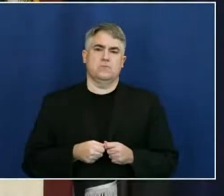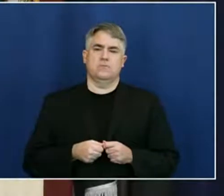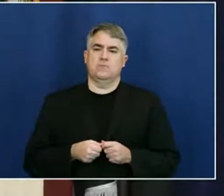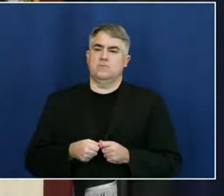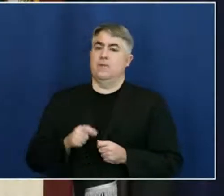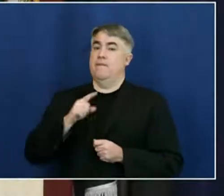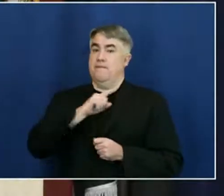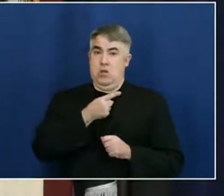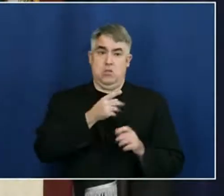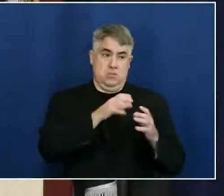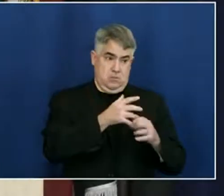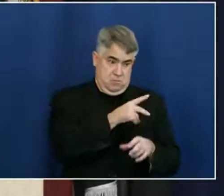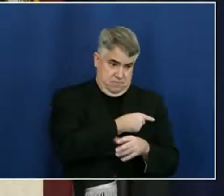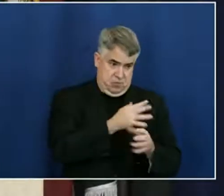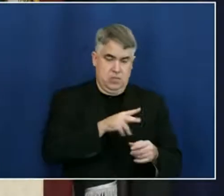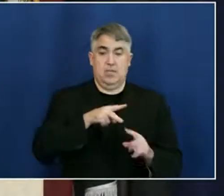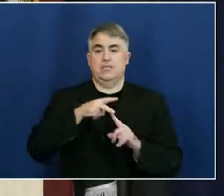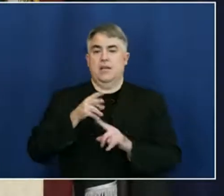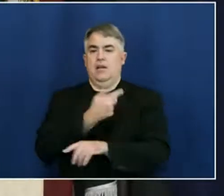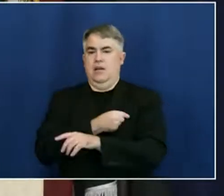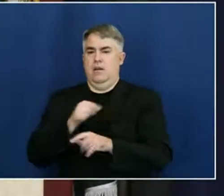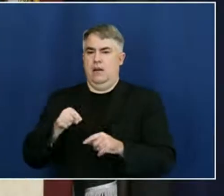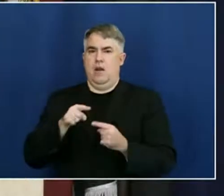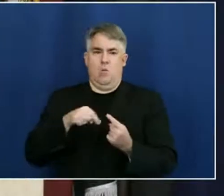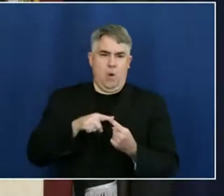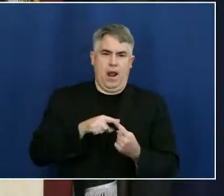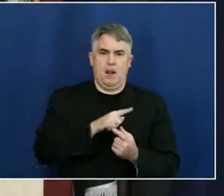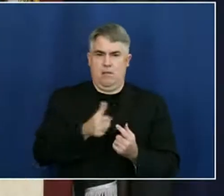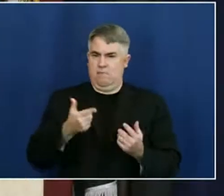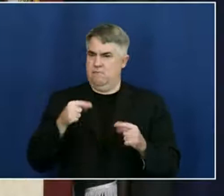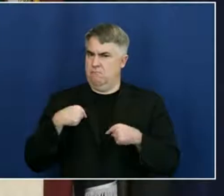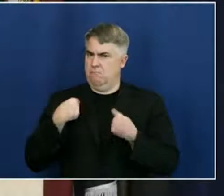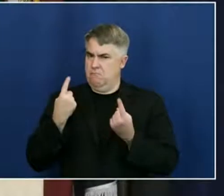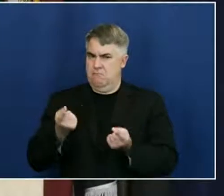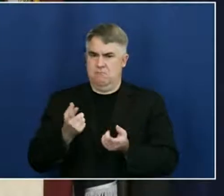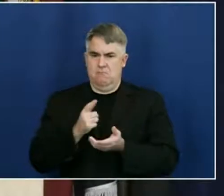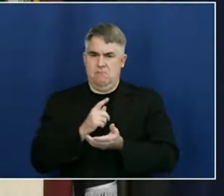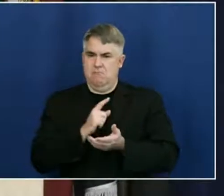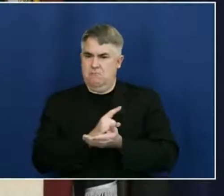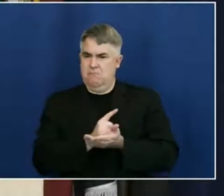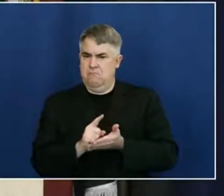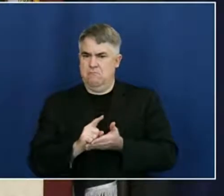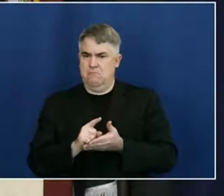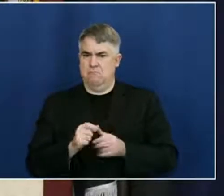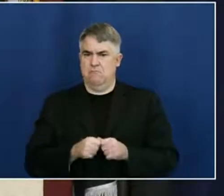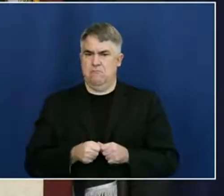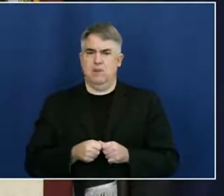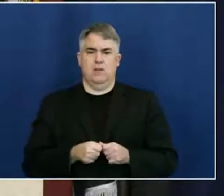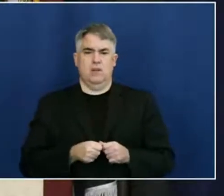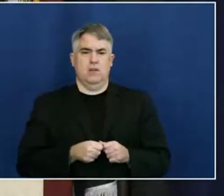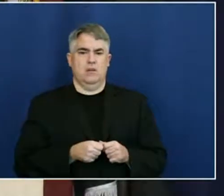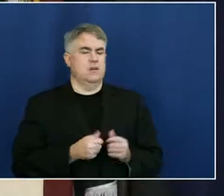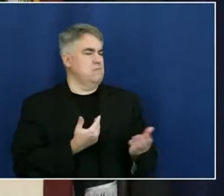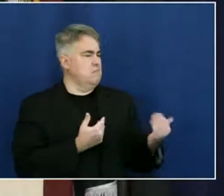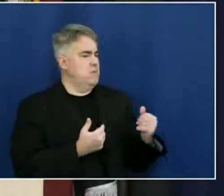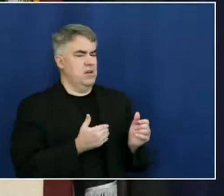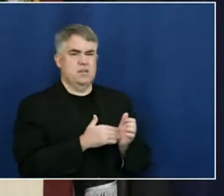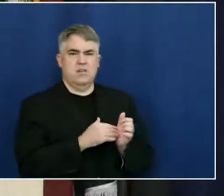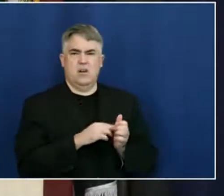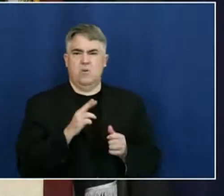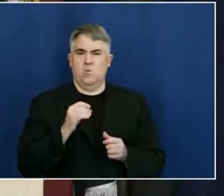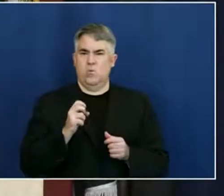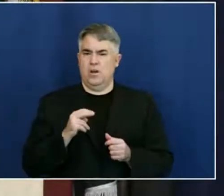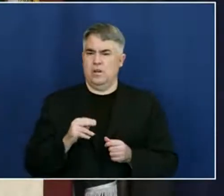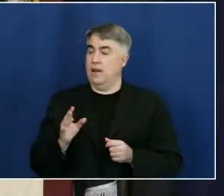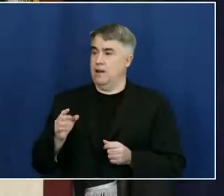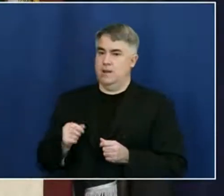dose for the last week. I understand that why that would be of interest. I don't know it off the top of my head, but Dr. Wooten doesn't know either. So Paul,